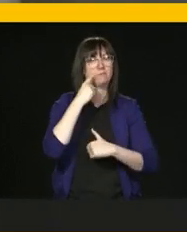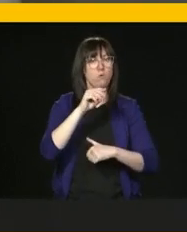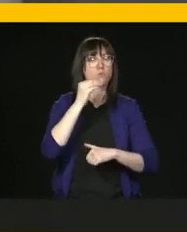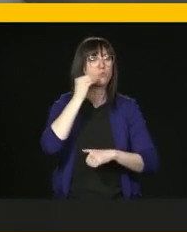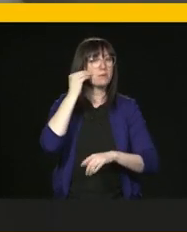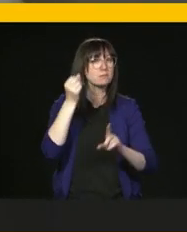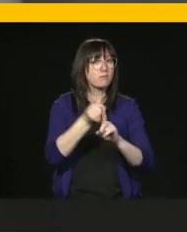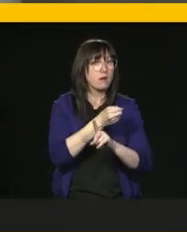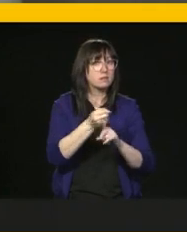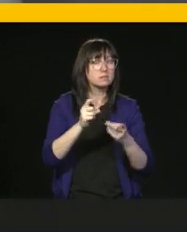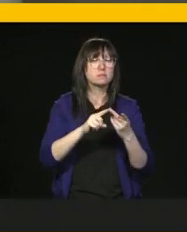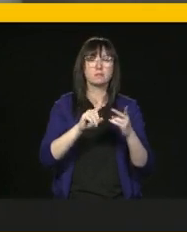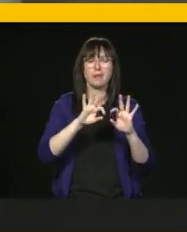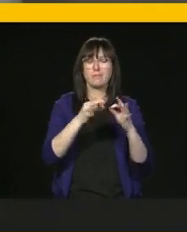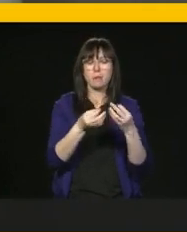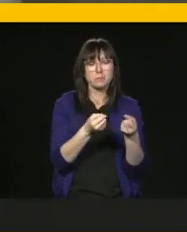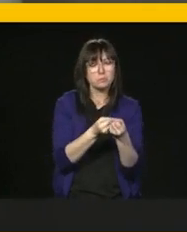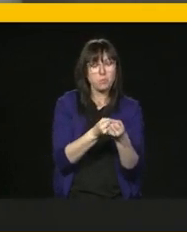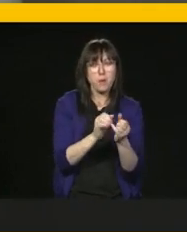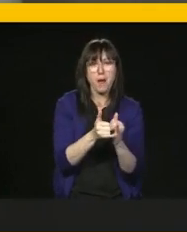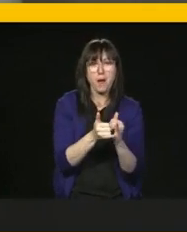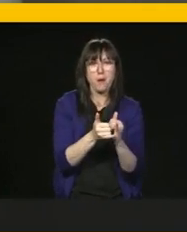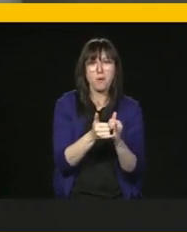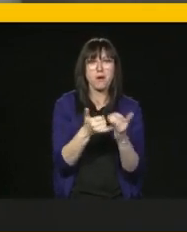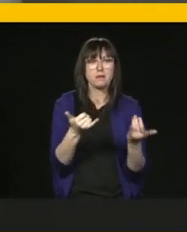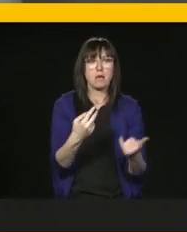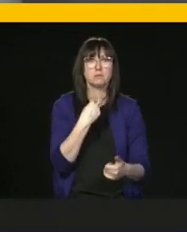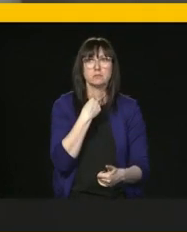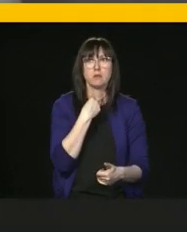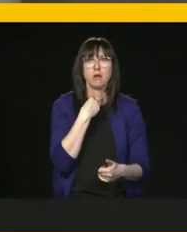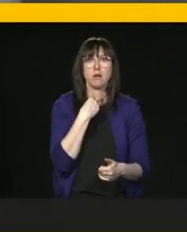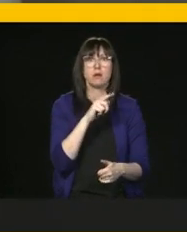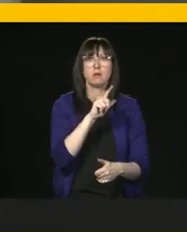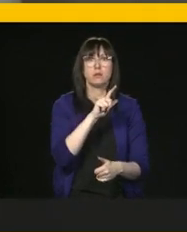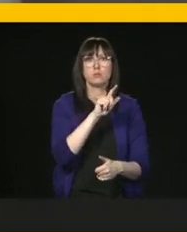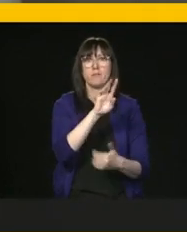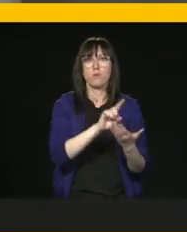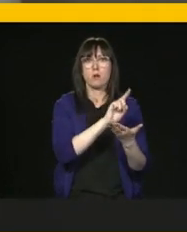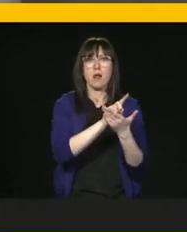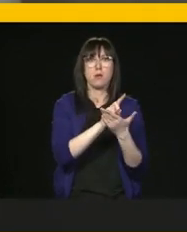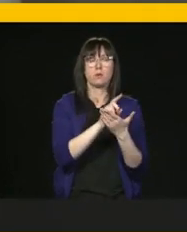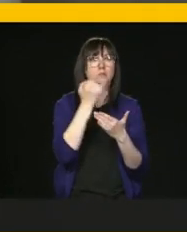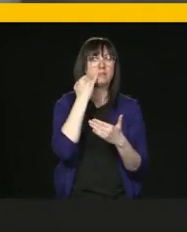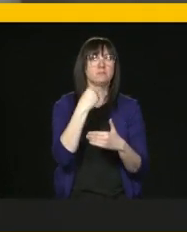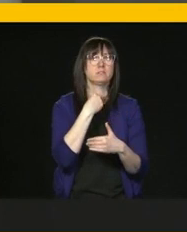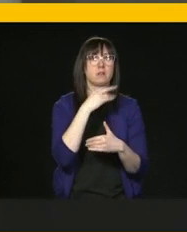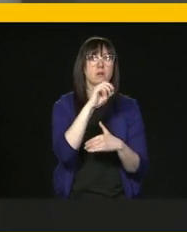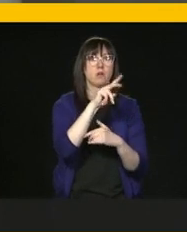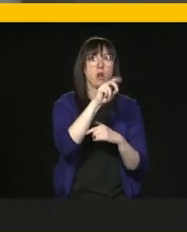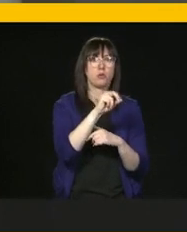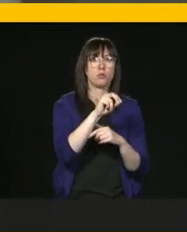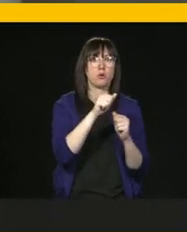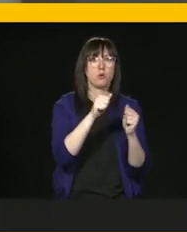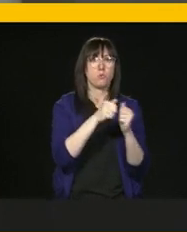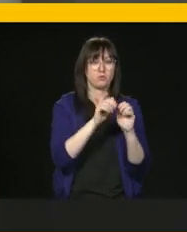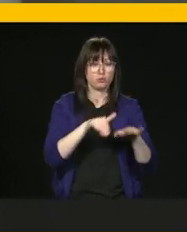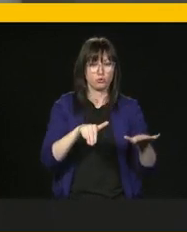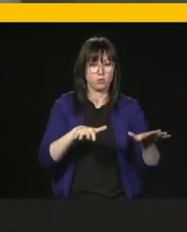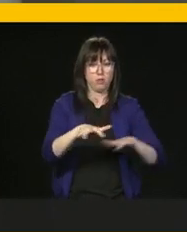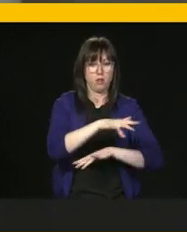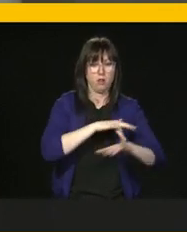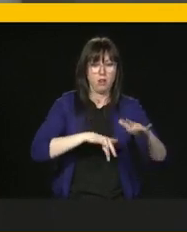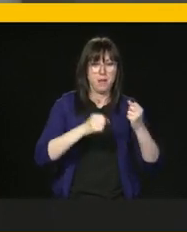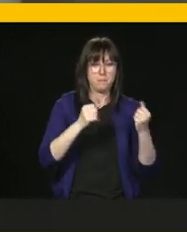now caught for 24 hours in a condo with multiple children who may be feeling enormous amounts of